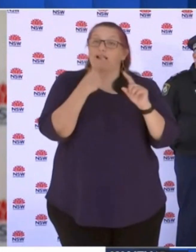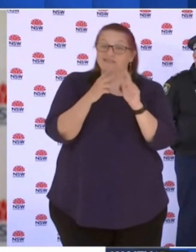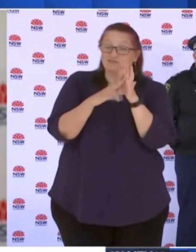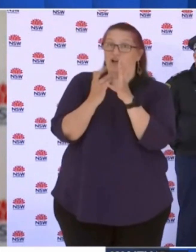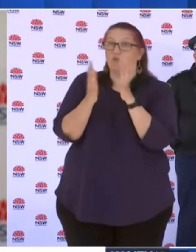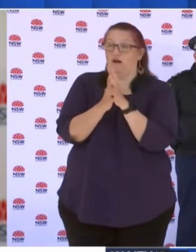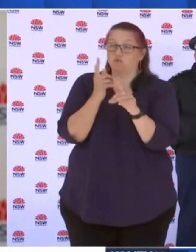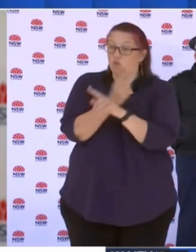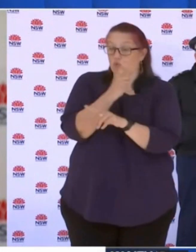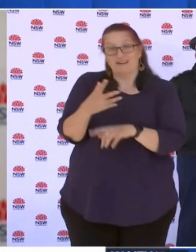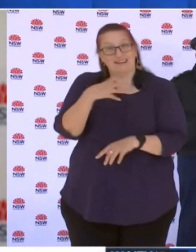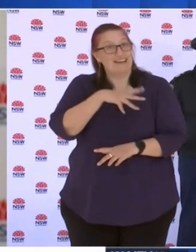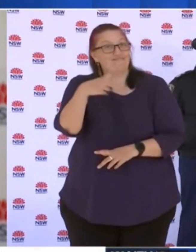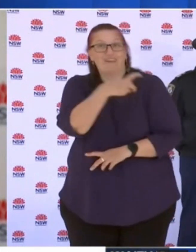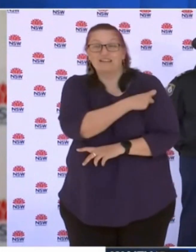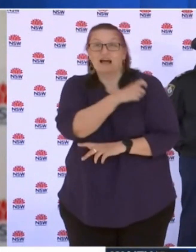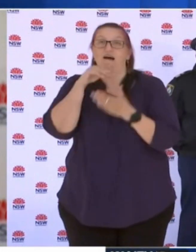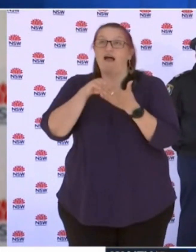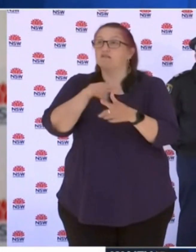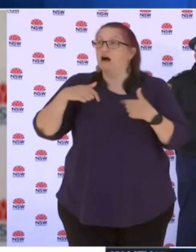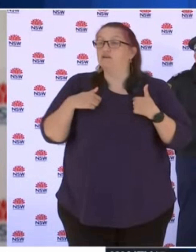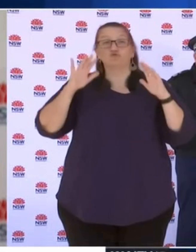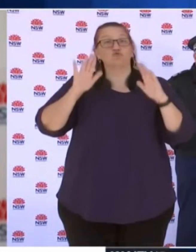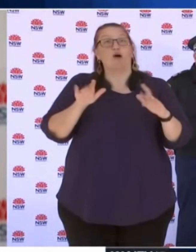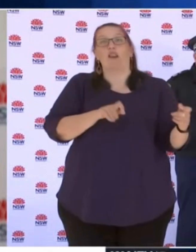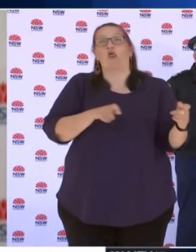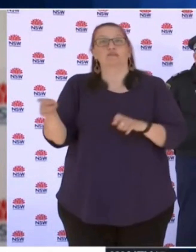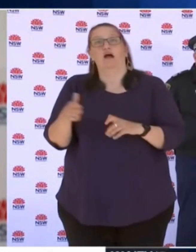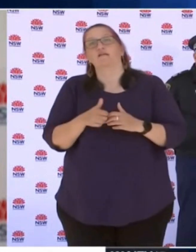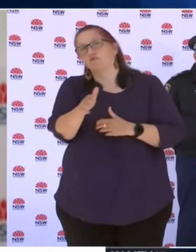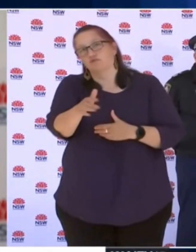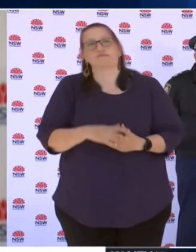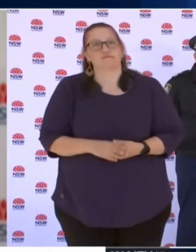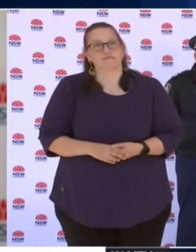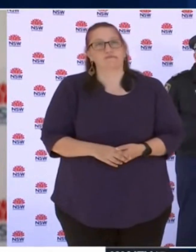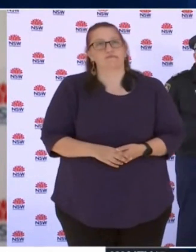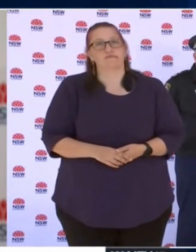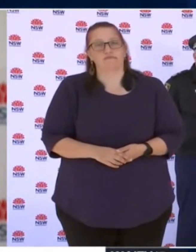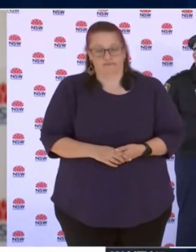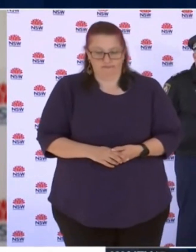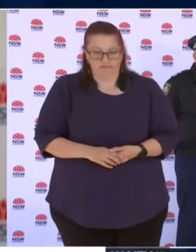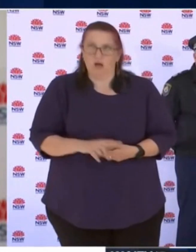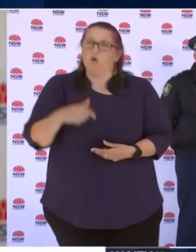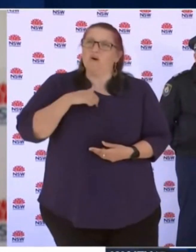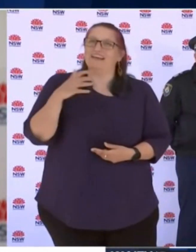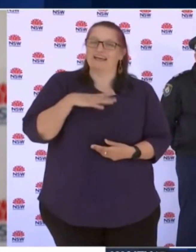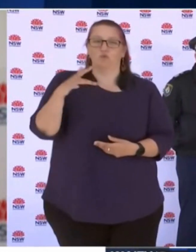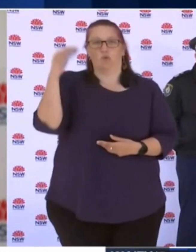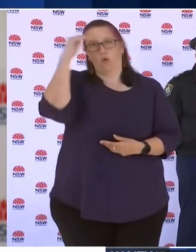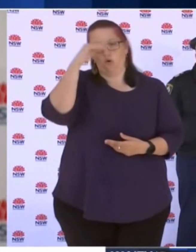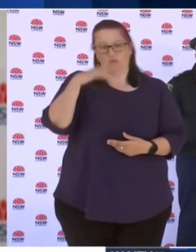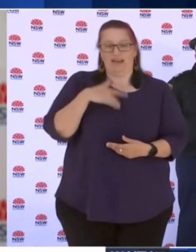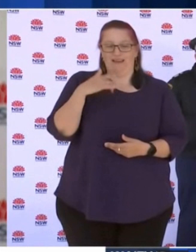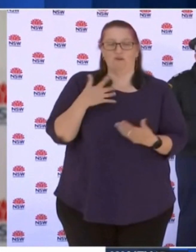looking forward to us entering a new phase in how we deal with the pandemic and how we deal with living with COVID. But